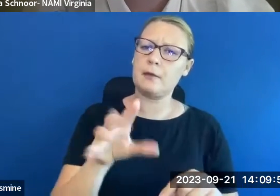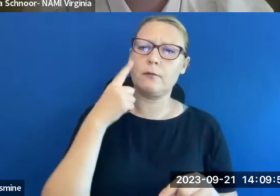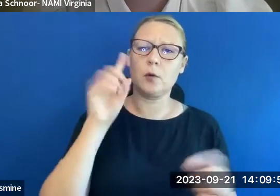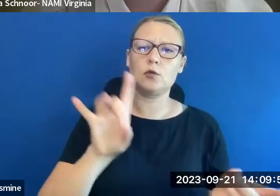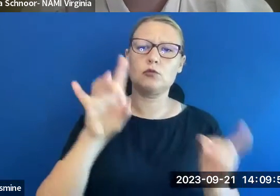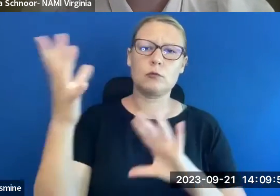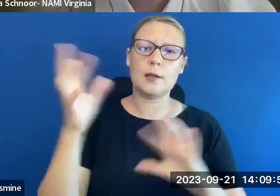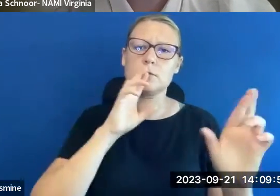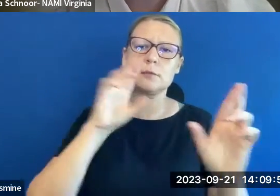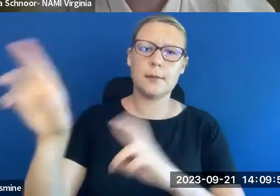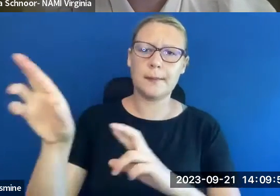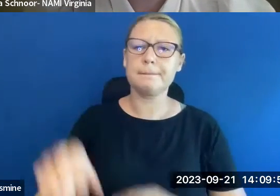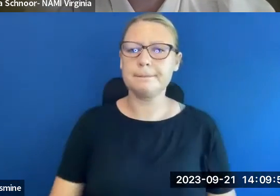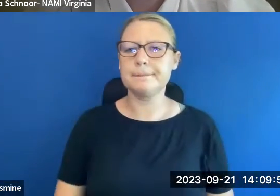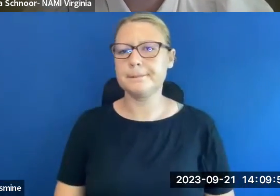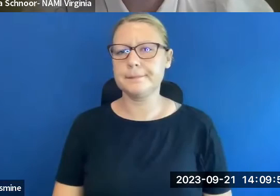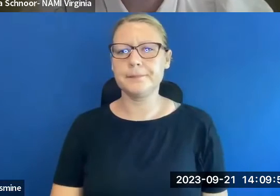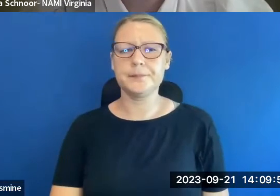response.